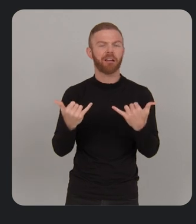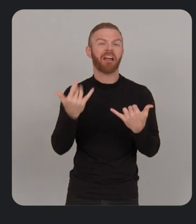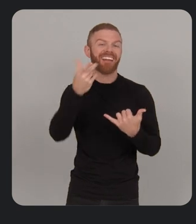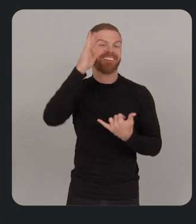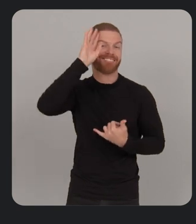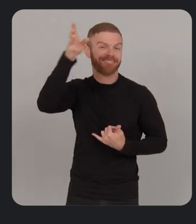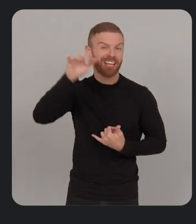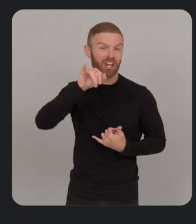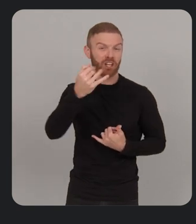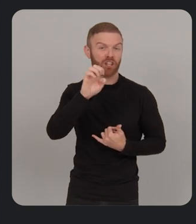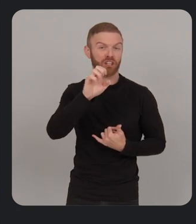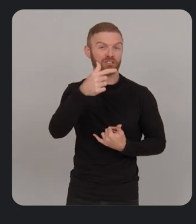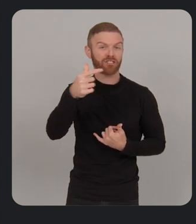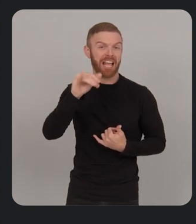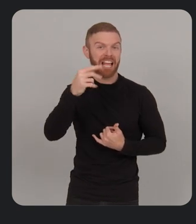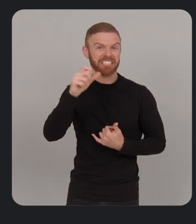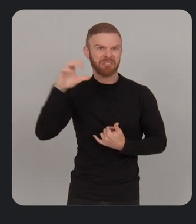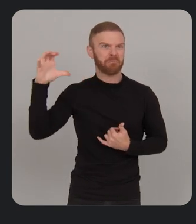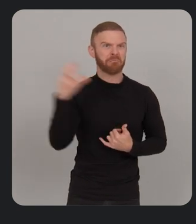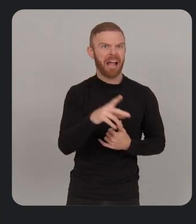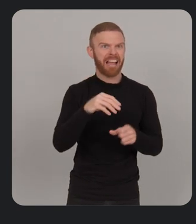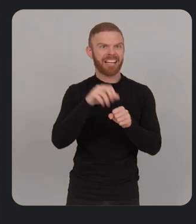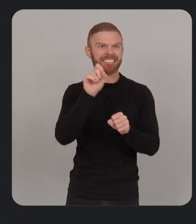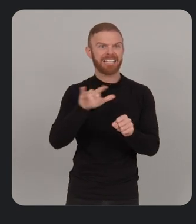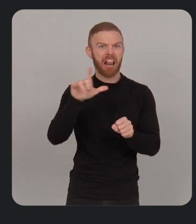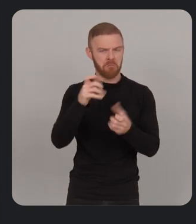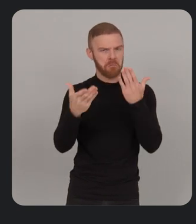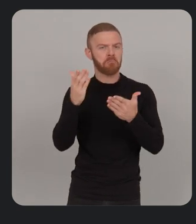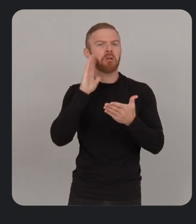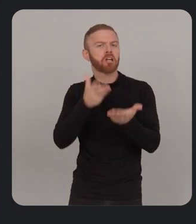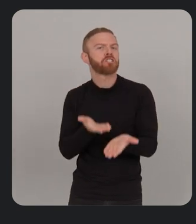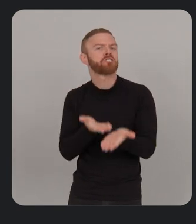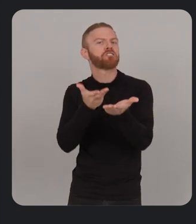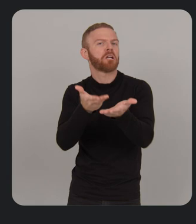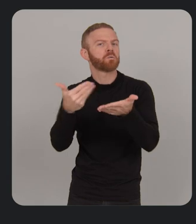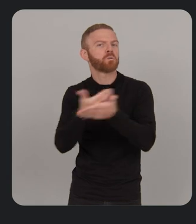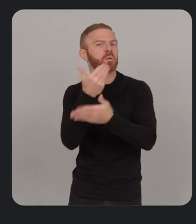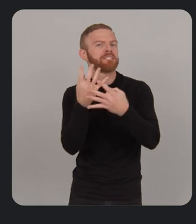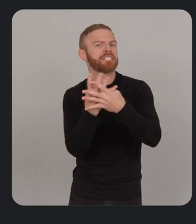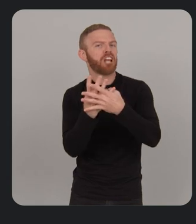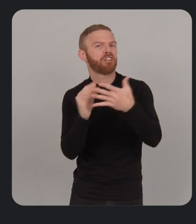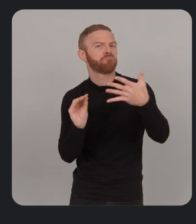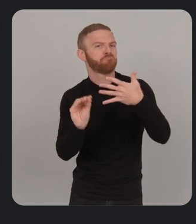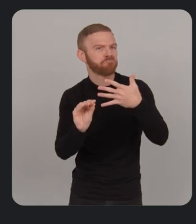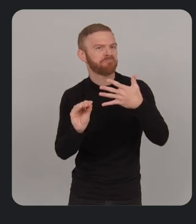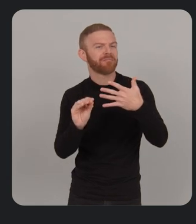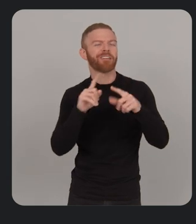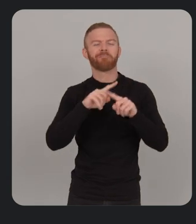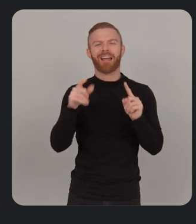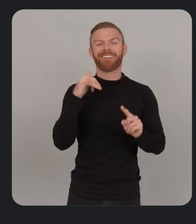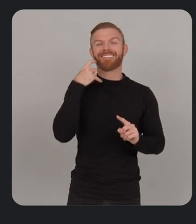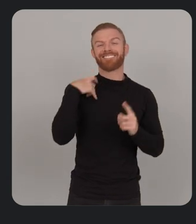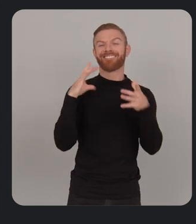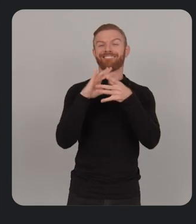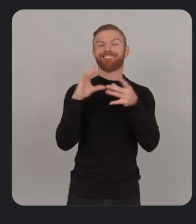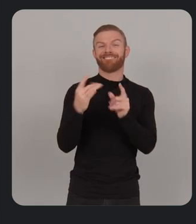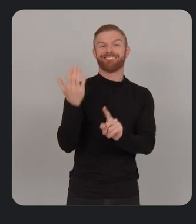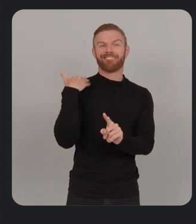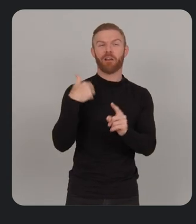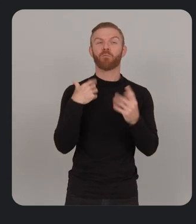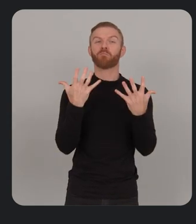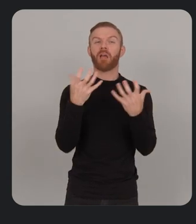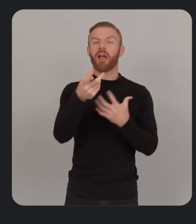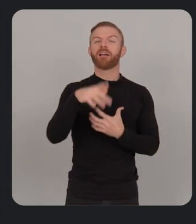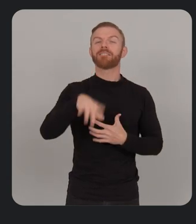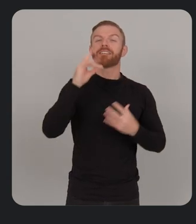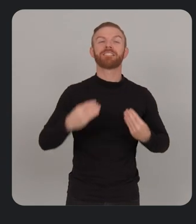jeggings ever came back in style those might be suggested as a filter in the future but as we said earlier we want to help you get